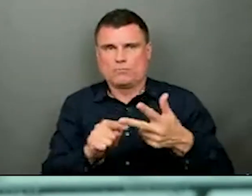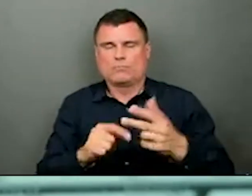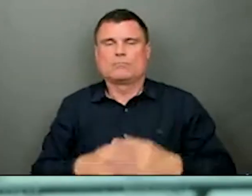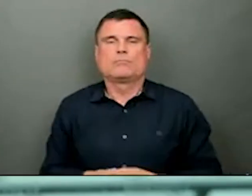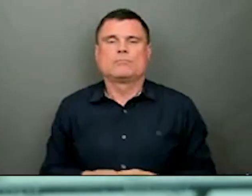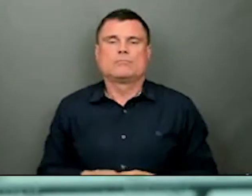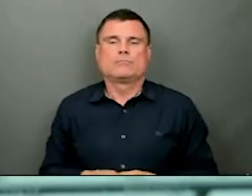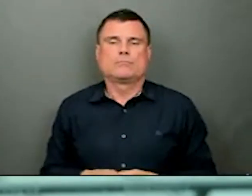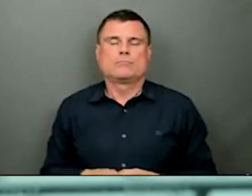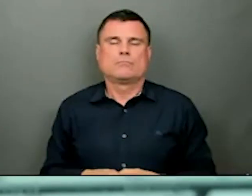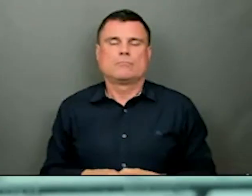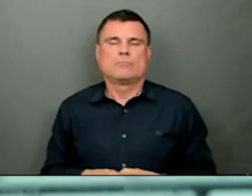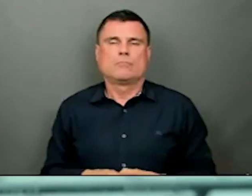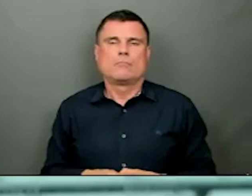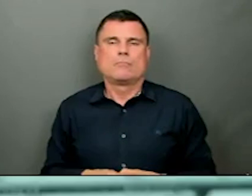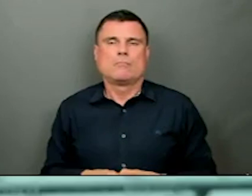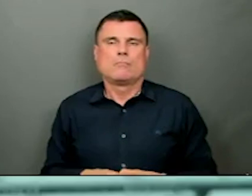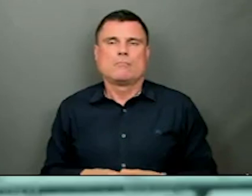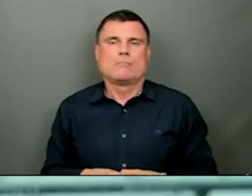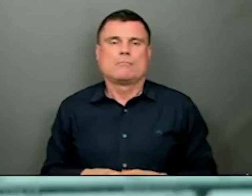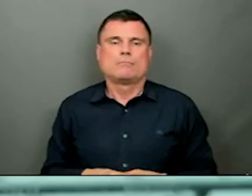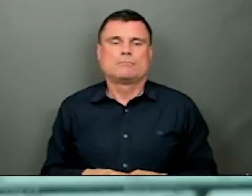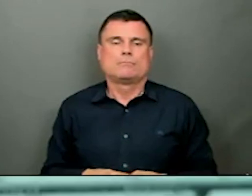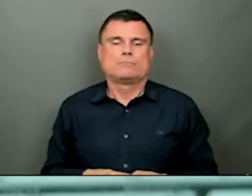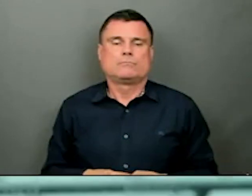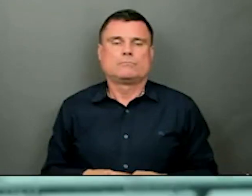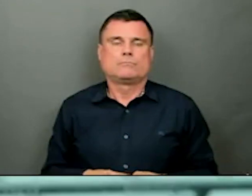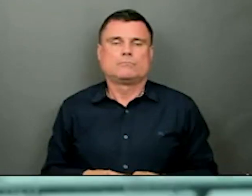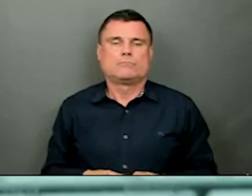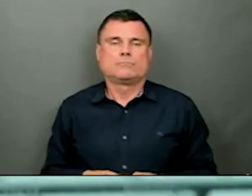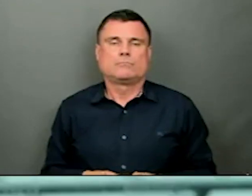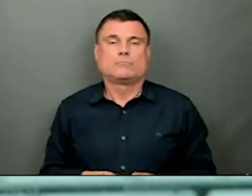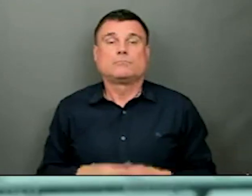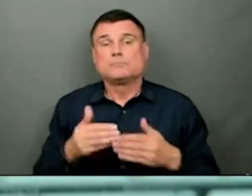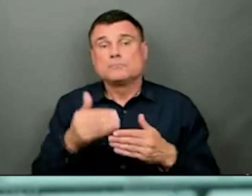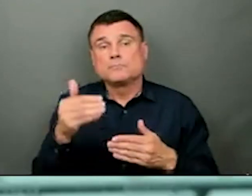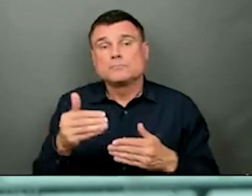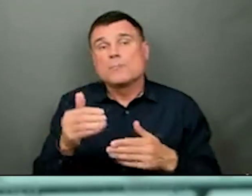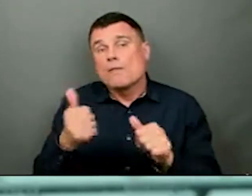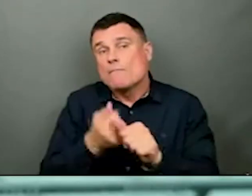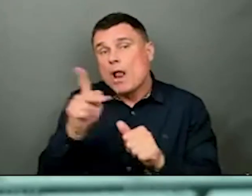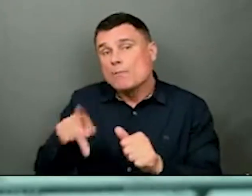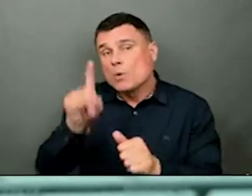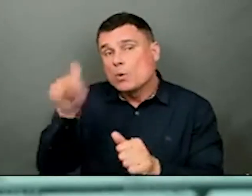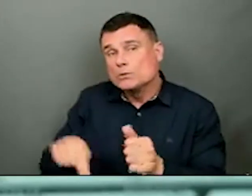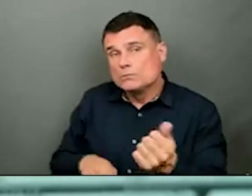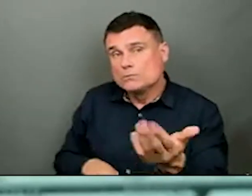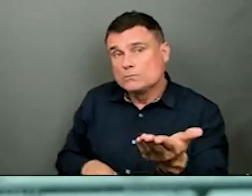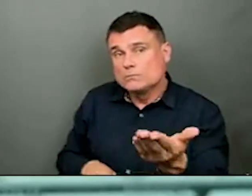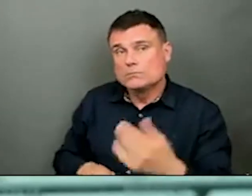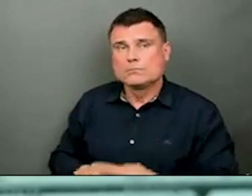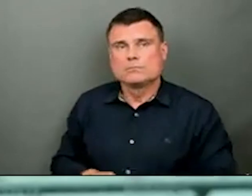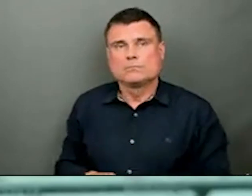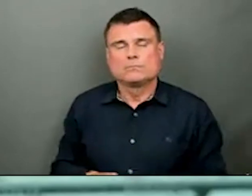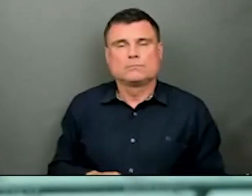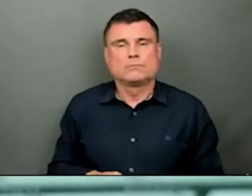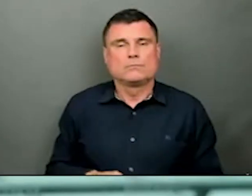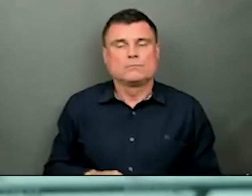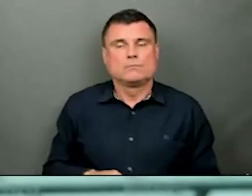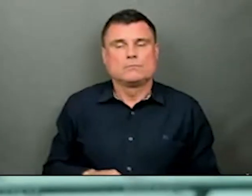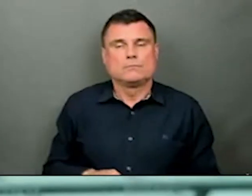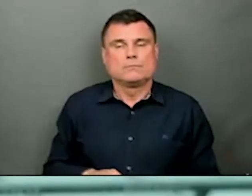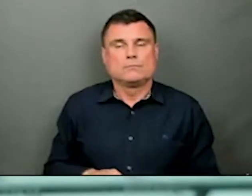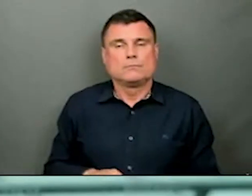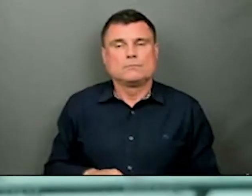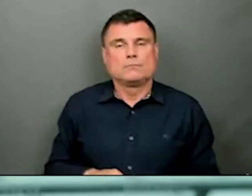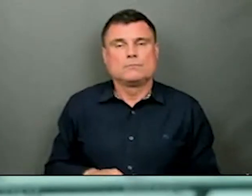when they register with the provincial system, if they are at an age where booking is allowed, that they can book their first dose, even though they may have already